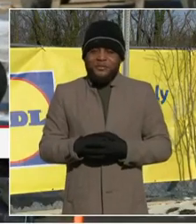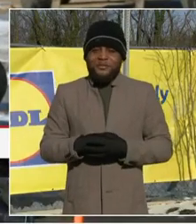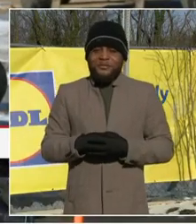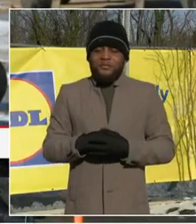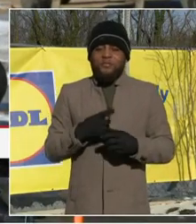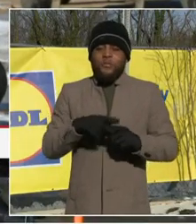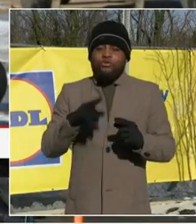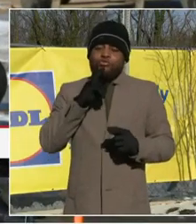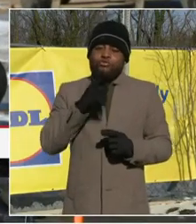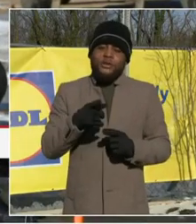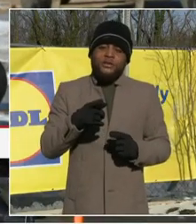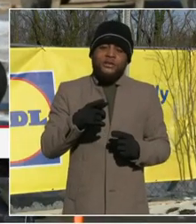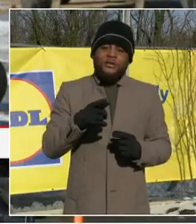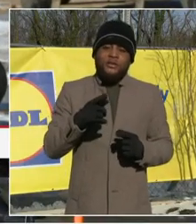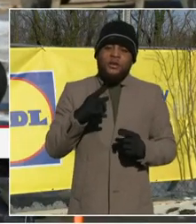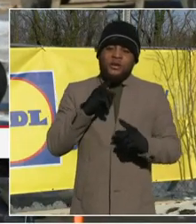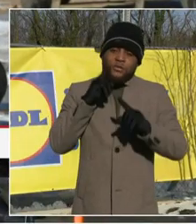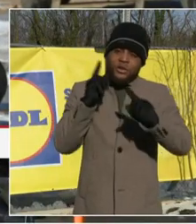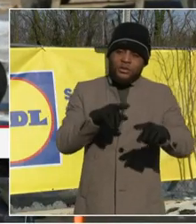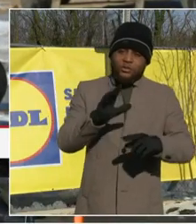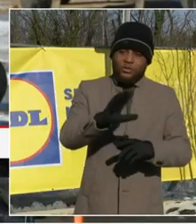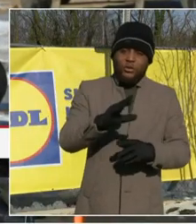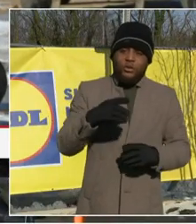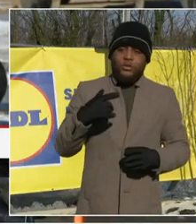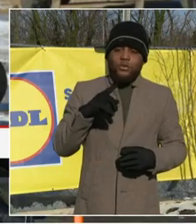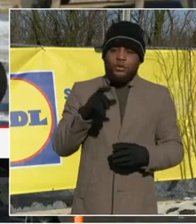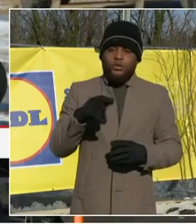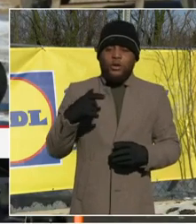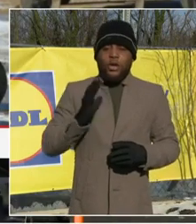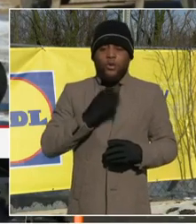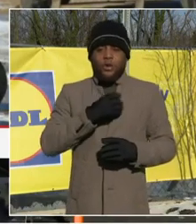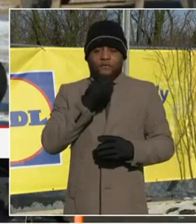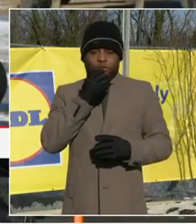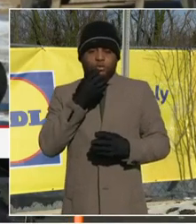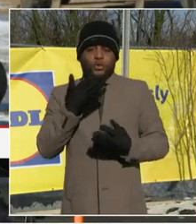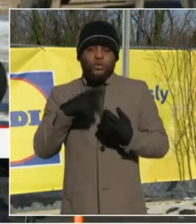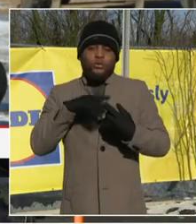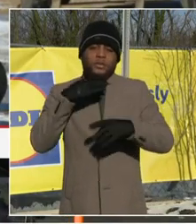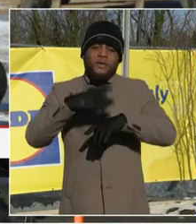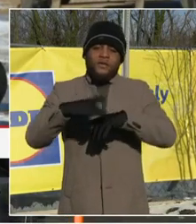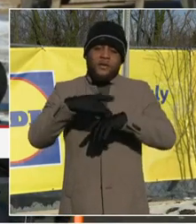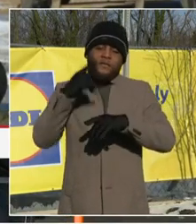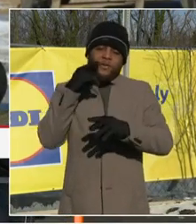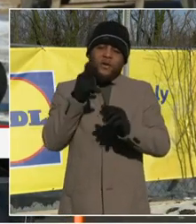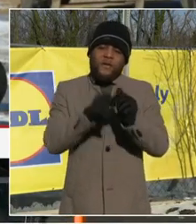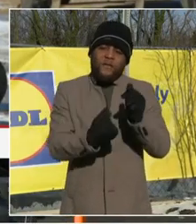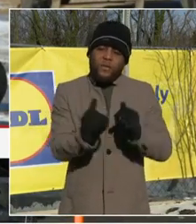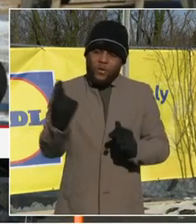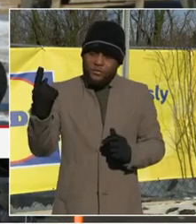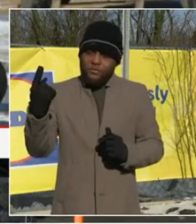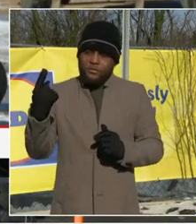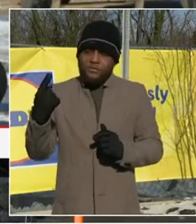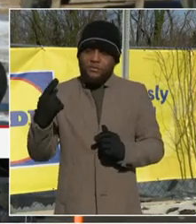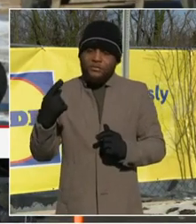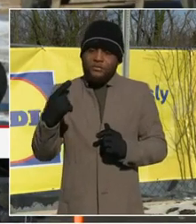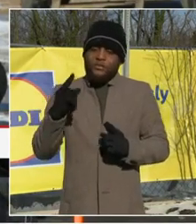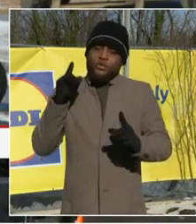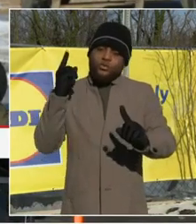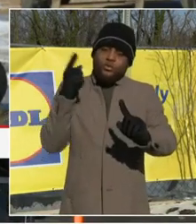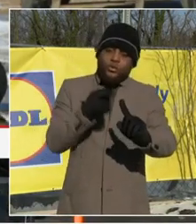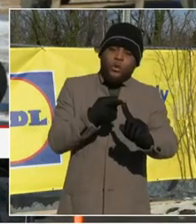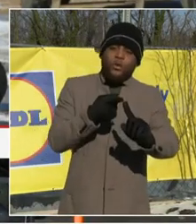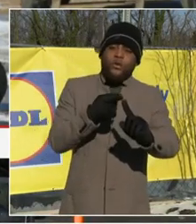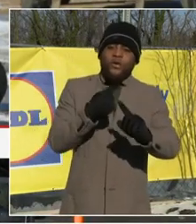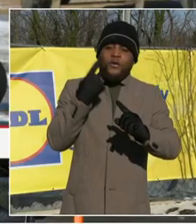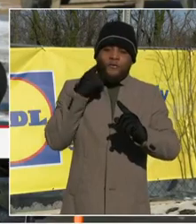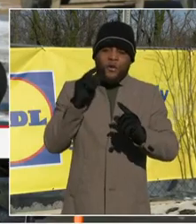able to make our food available, our offerings available to everybody conveniently. And our goal is to do that in all communities.